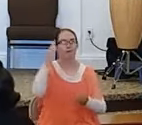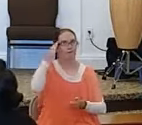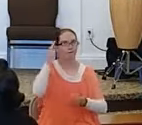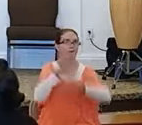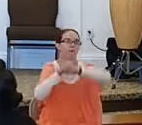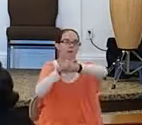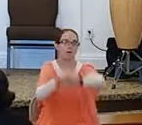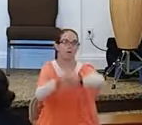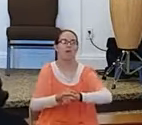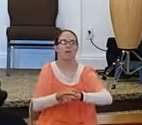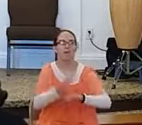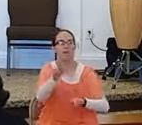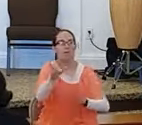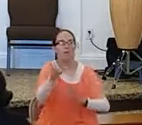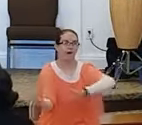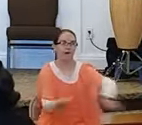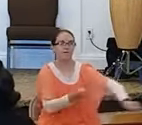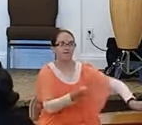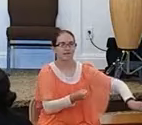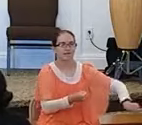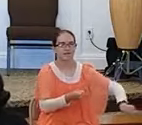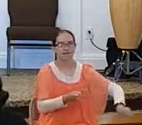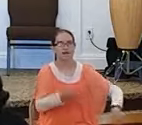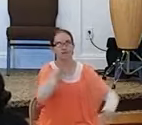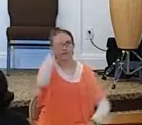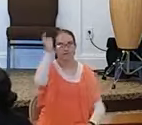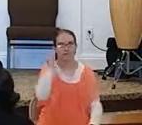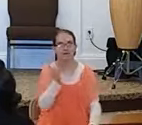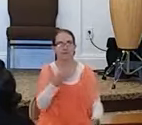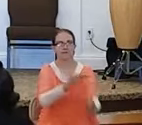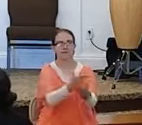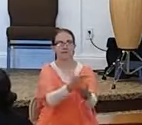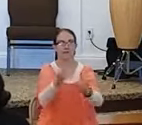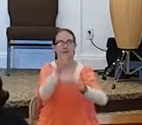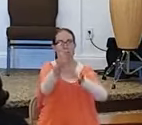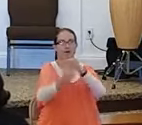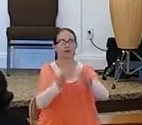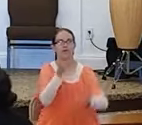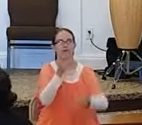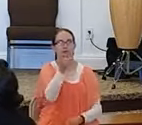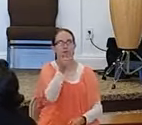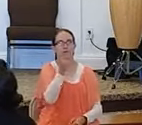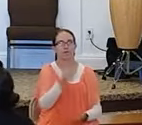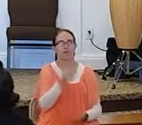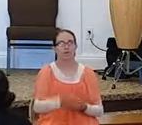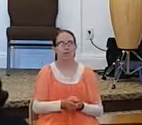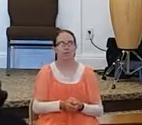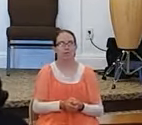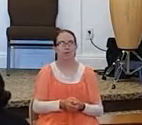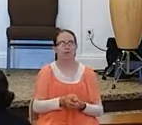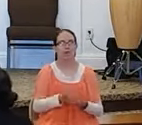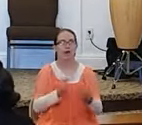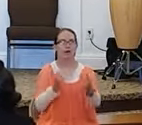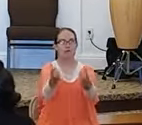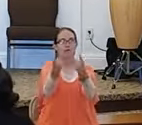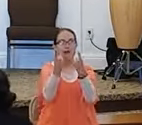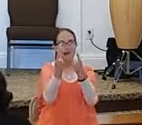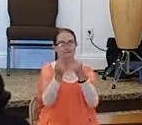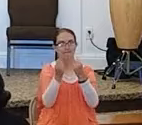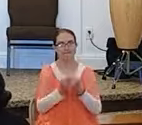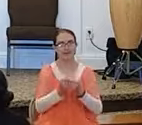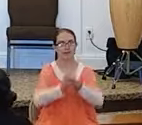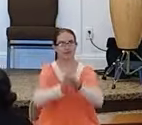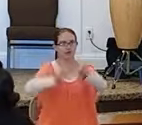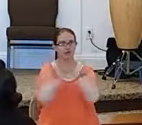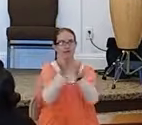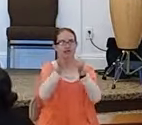earth. But we walked away from that because there was something about you, amen, that when you showed up, that